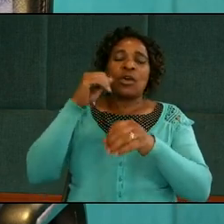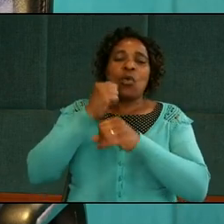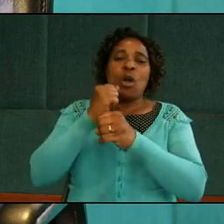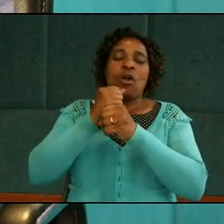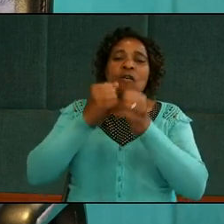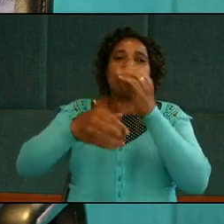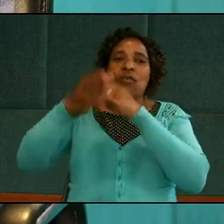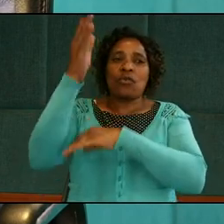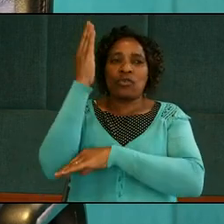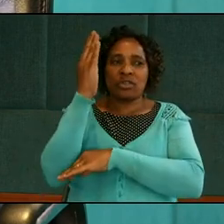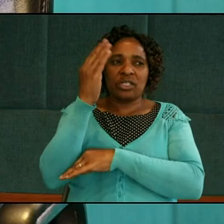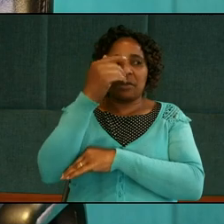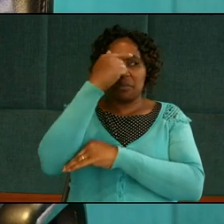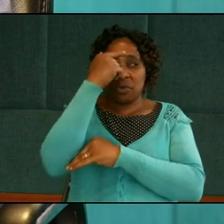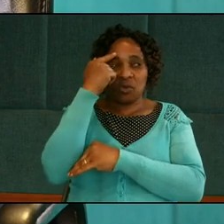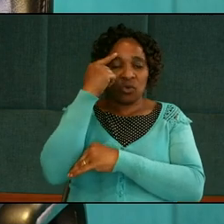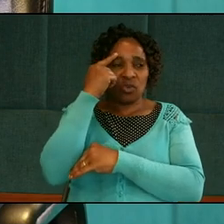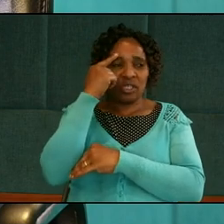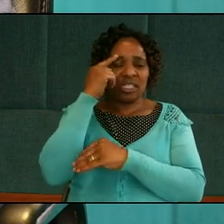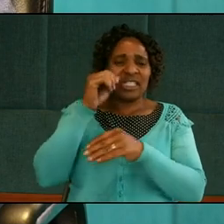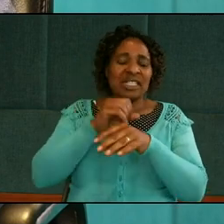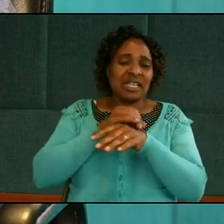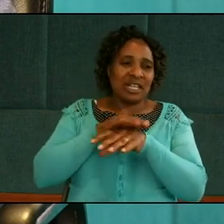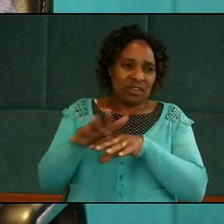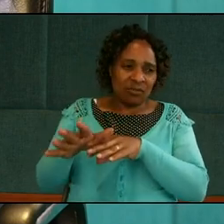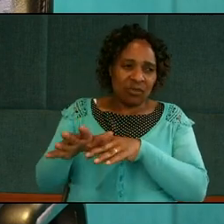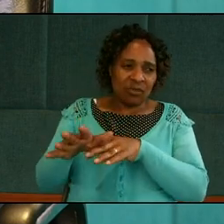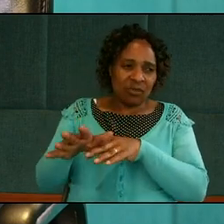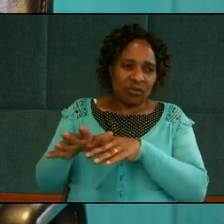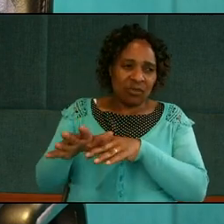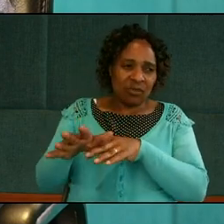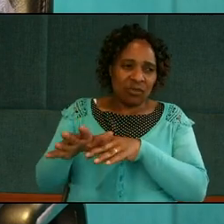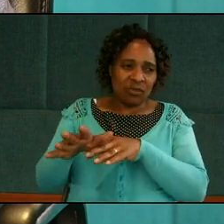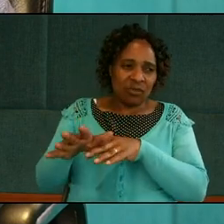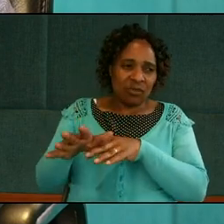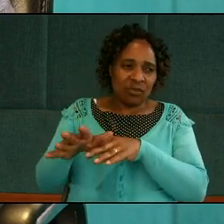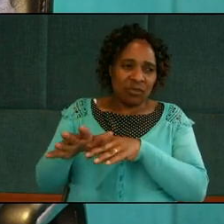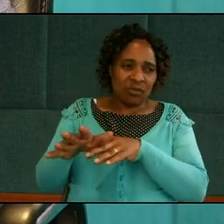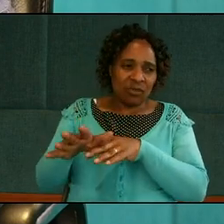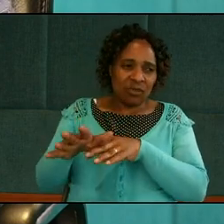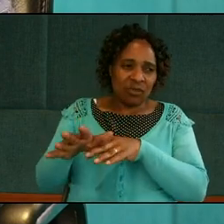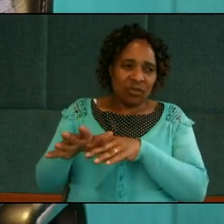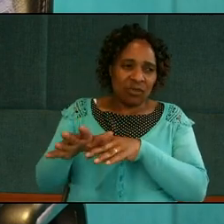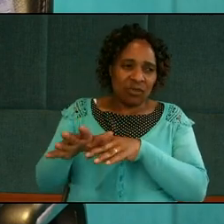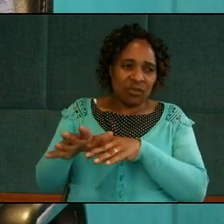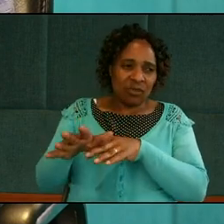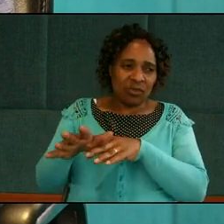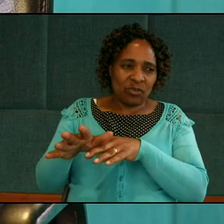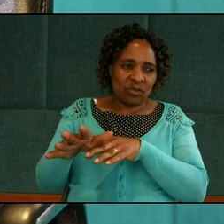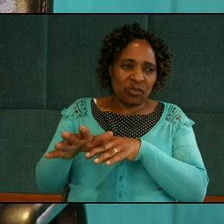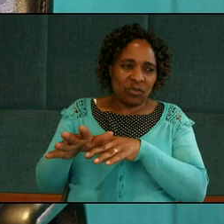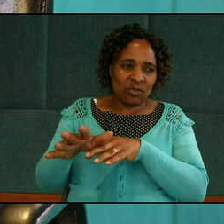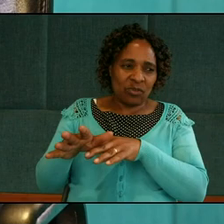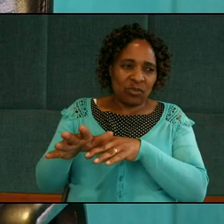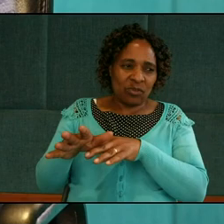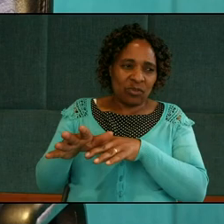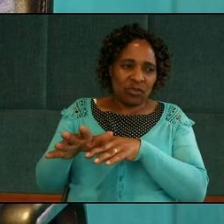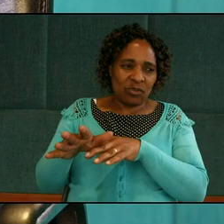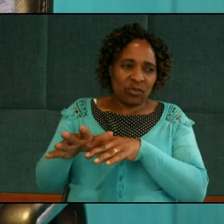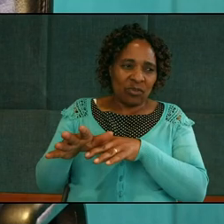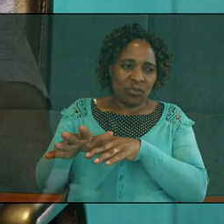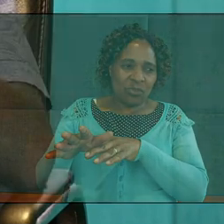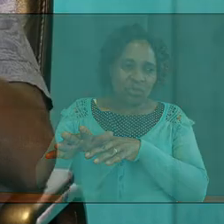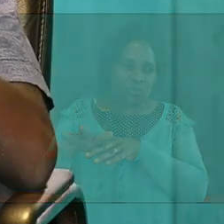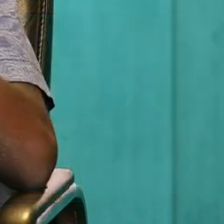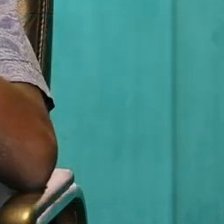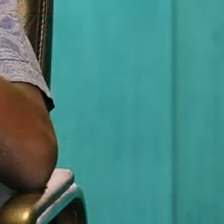God because of the influence around you, the influence of your friends will change your perspective